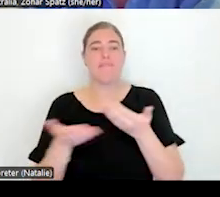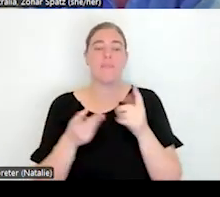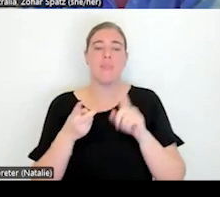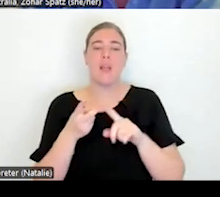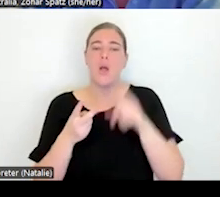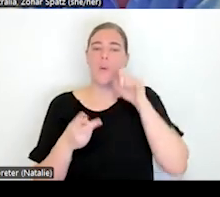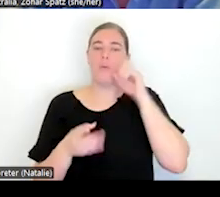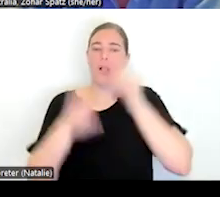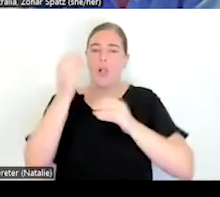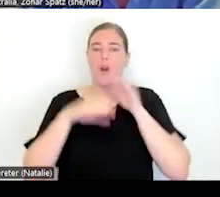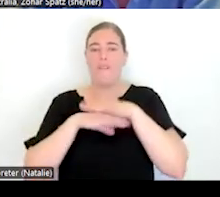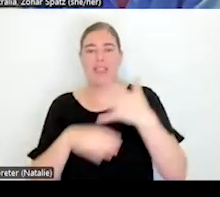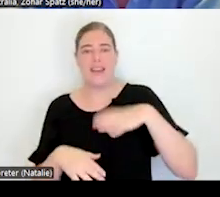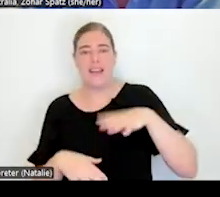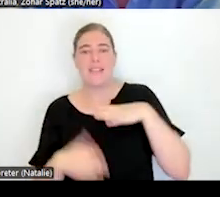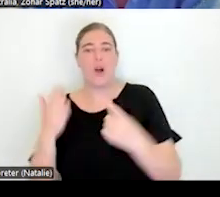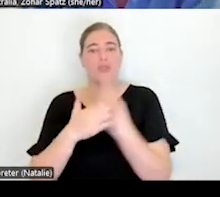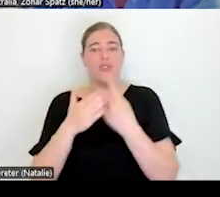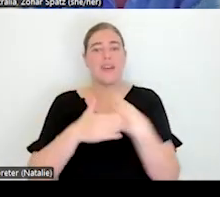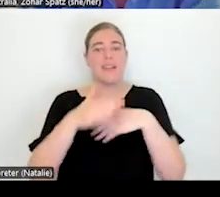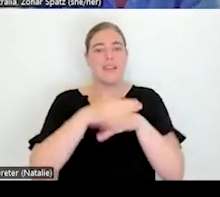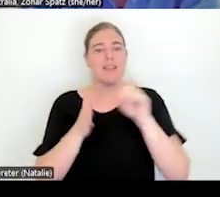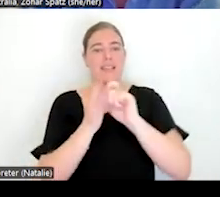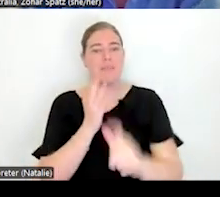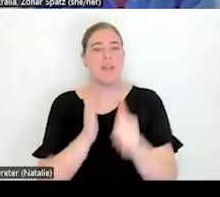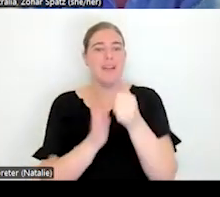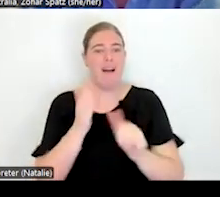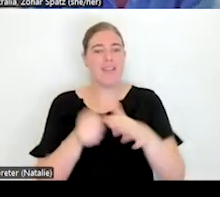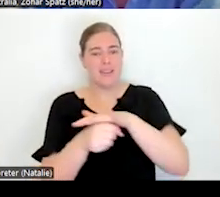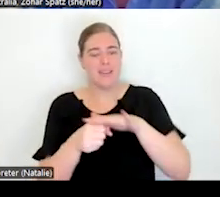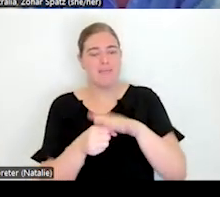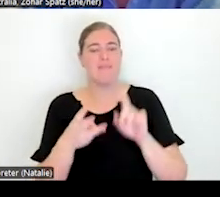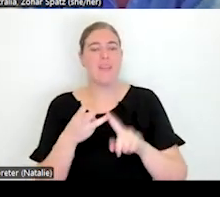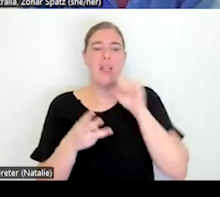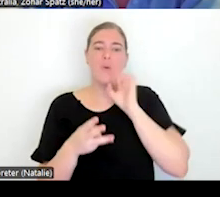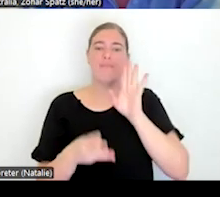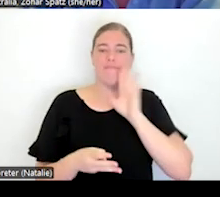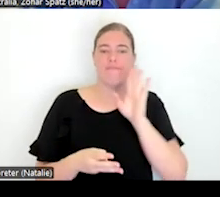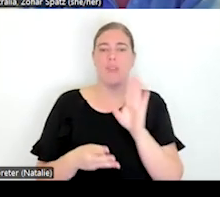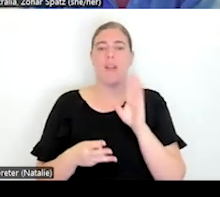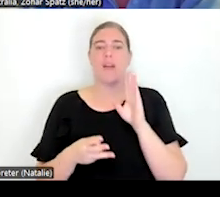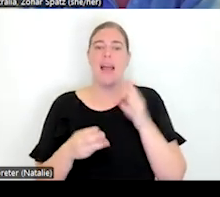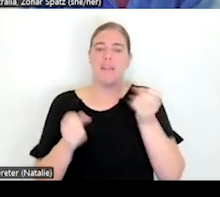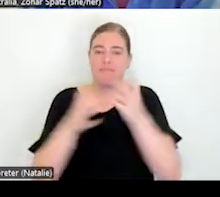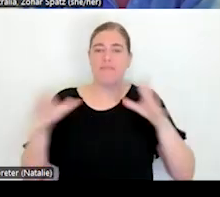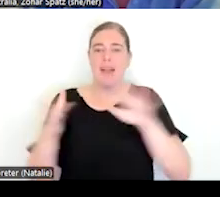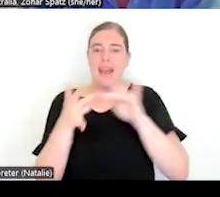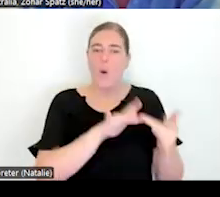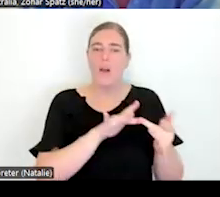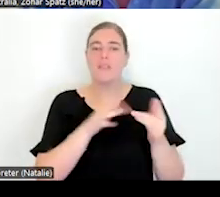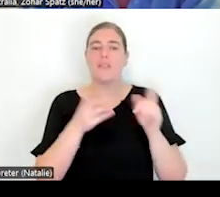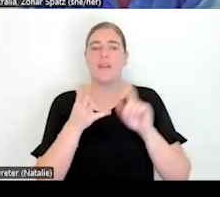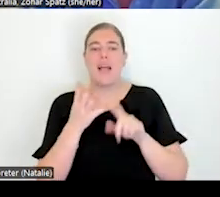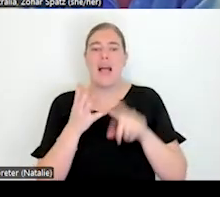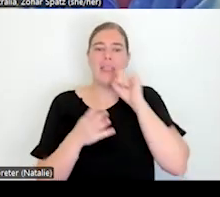art sector. They'll pitch or present work to grow networks and markets, and discuss how to get more people involved in